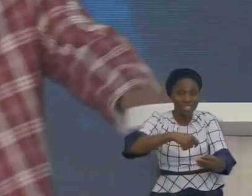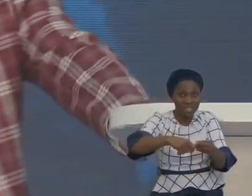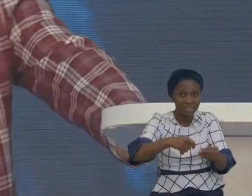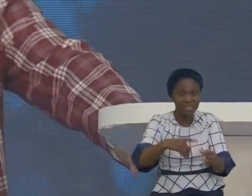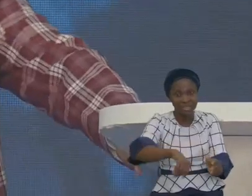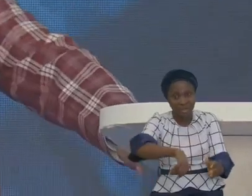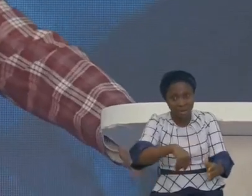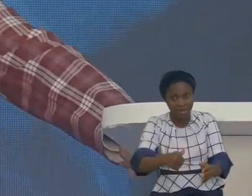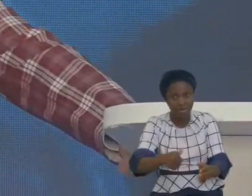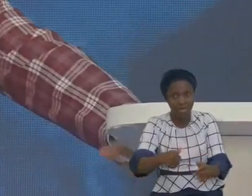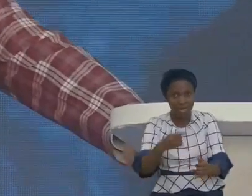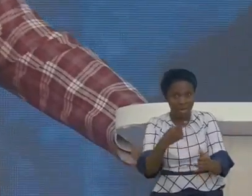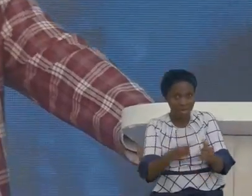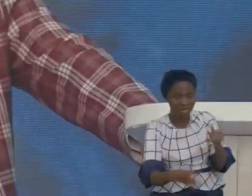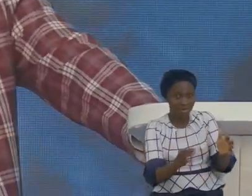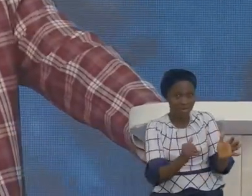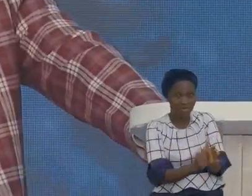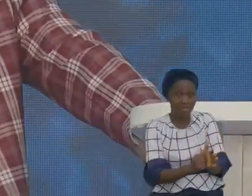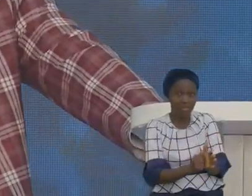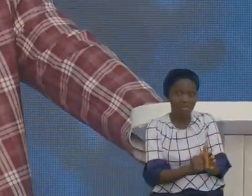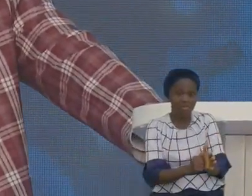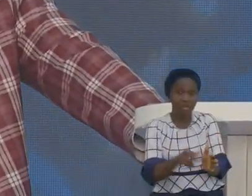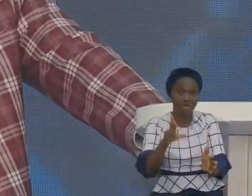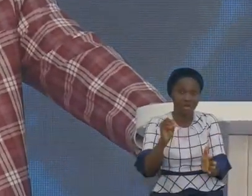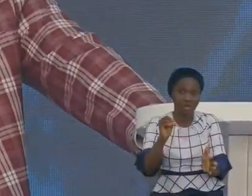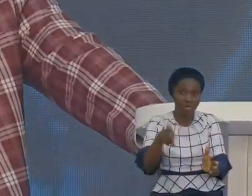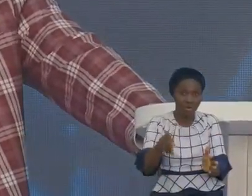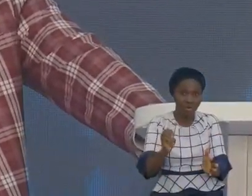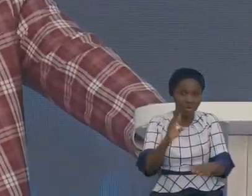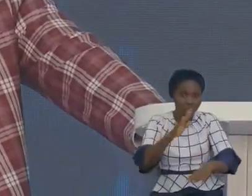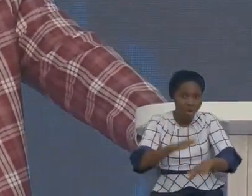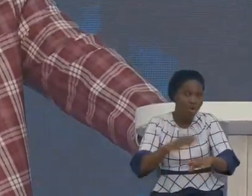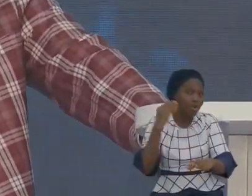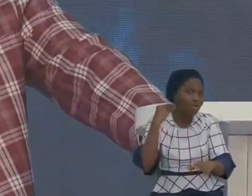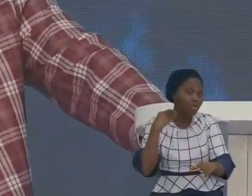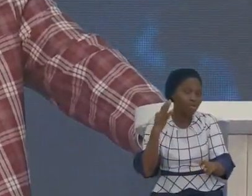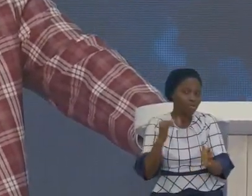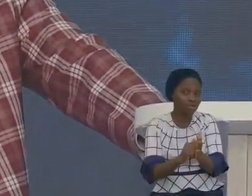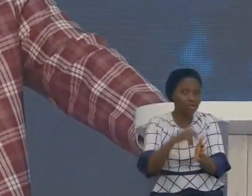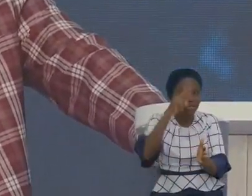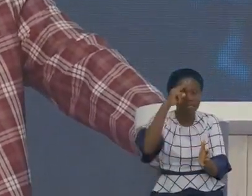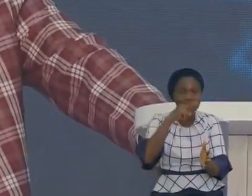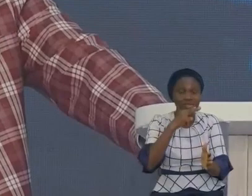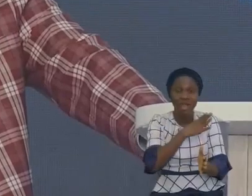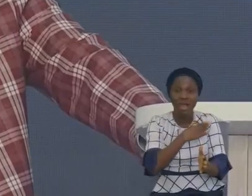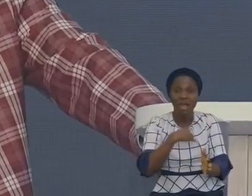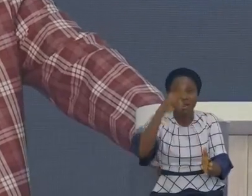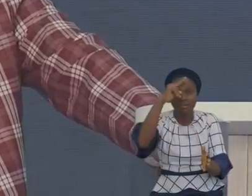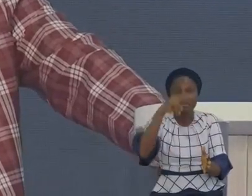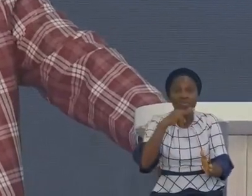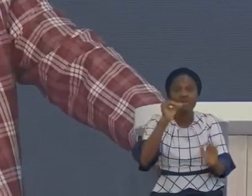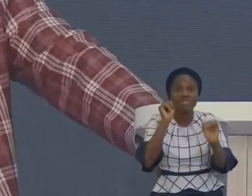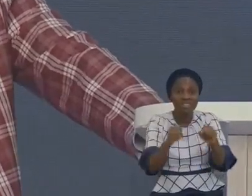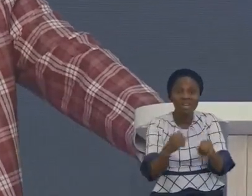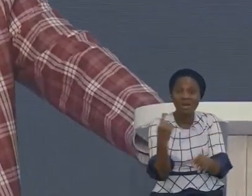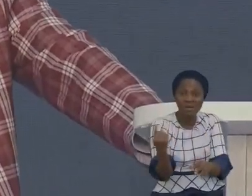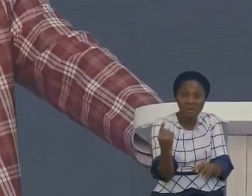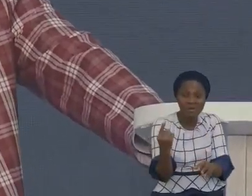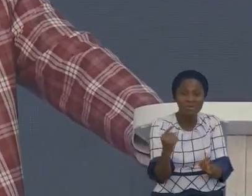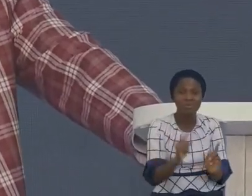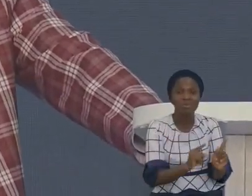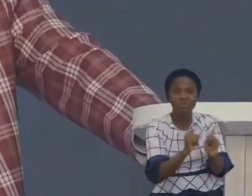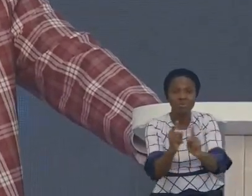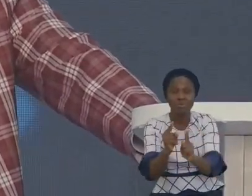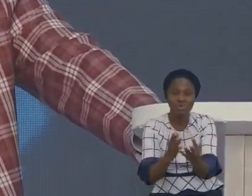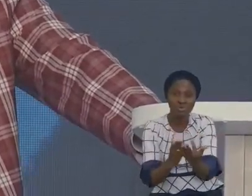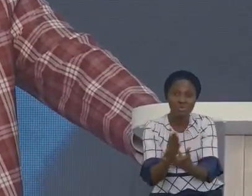And the goat can only go through the circumference, and the radius is determined already.